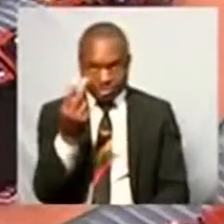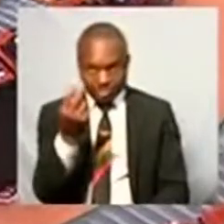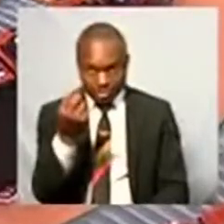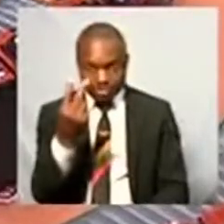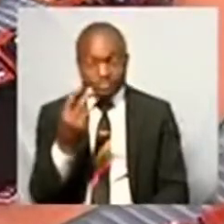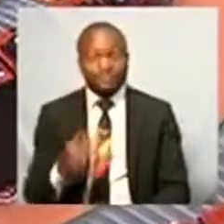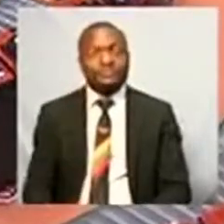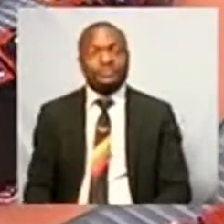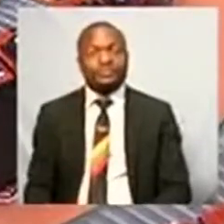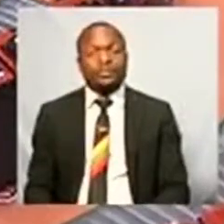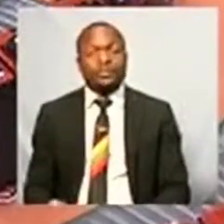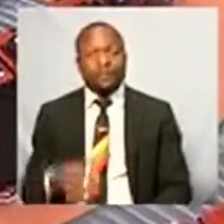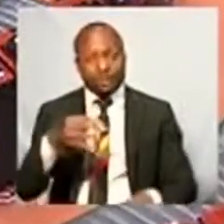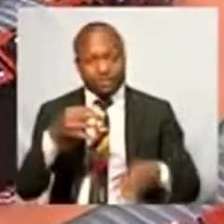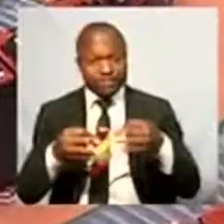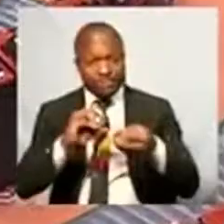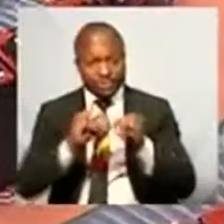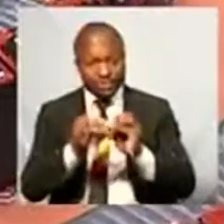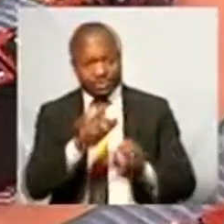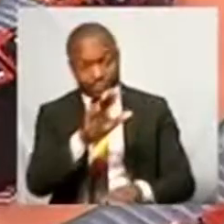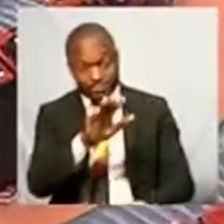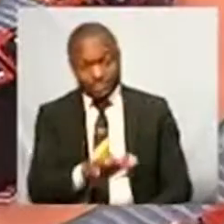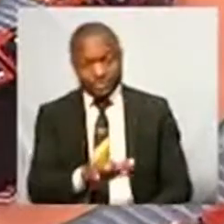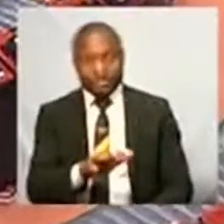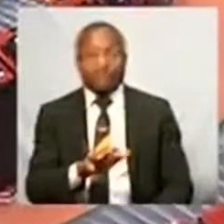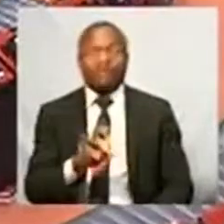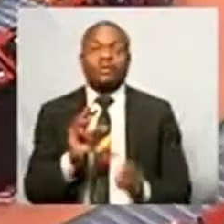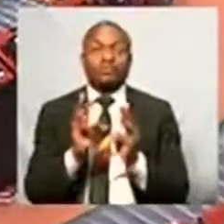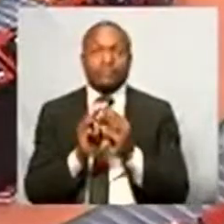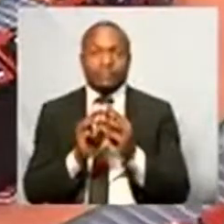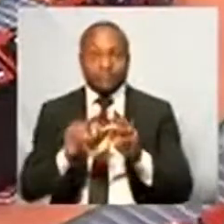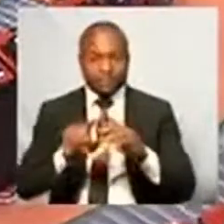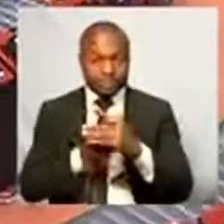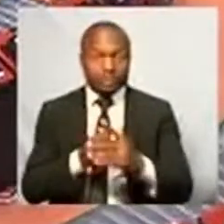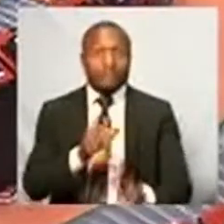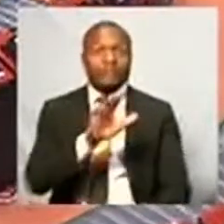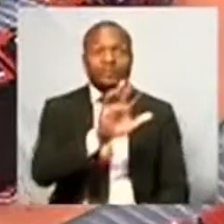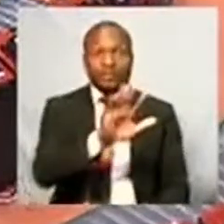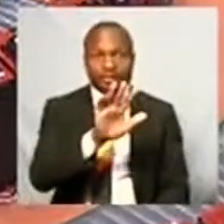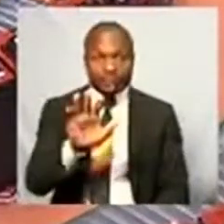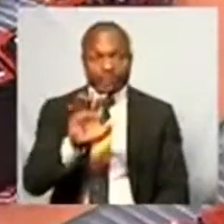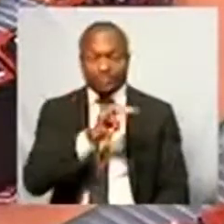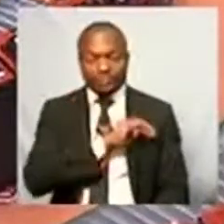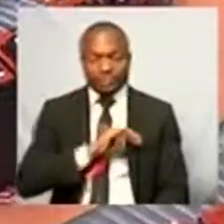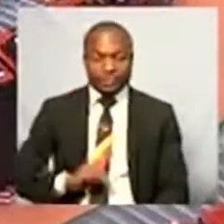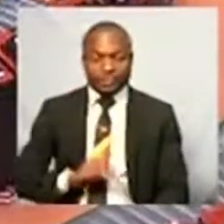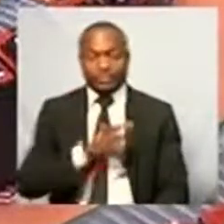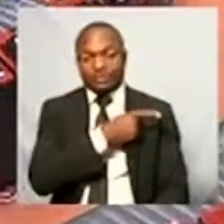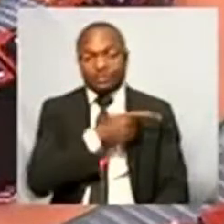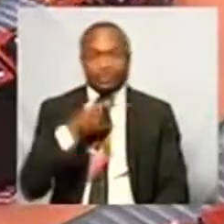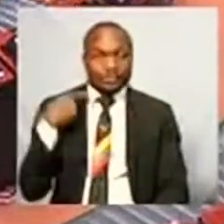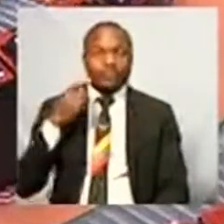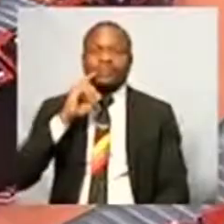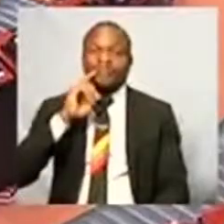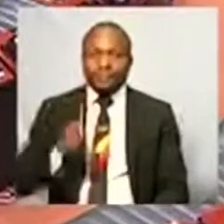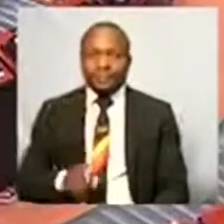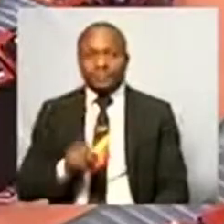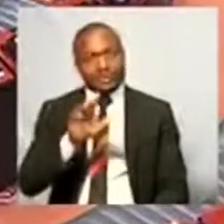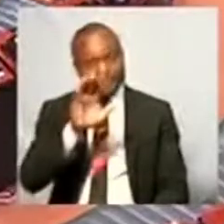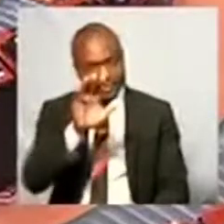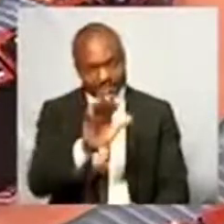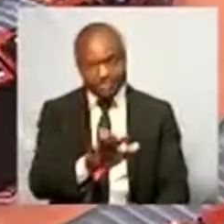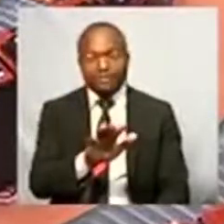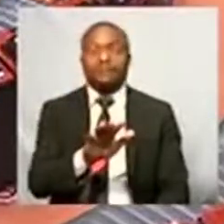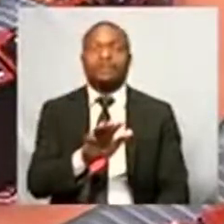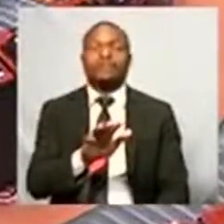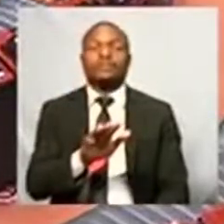so as soon as the quorum is constituted, business will commence. 1/3 of members of Parliament need to be present in the House in order